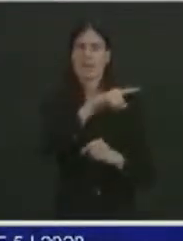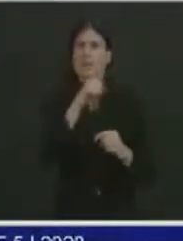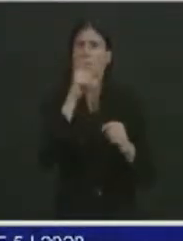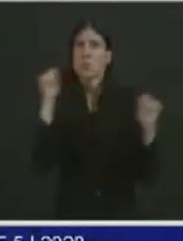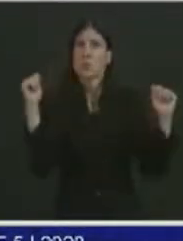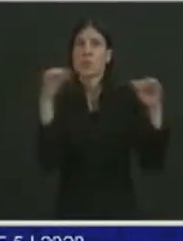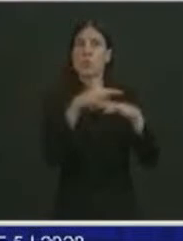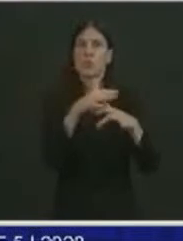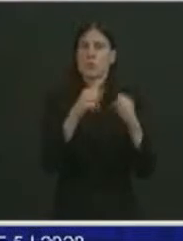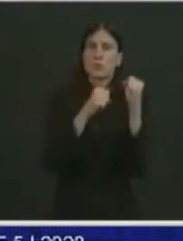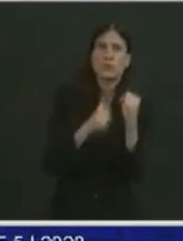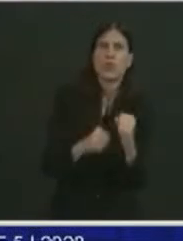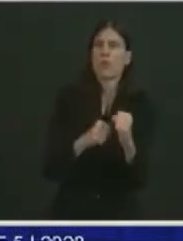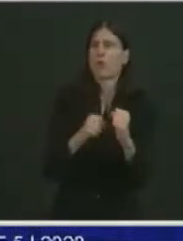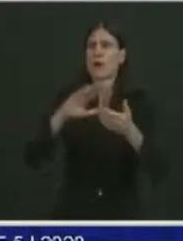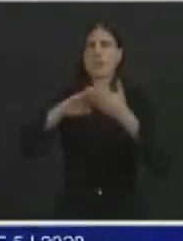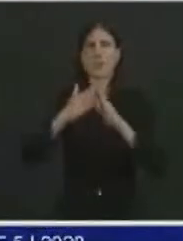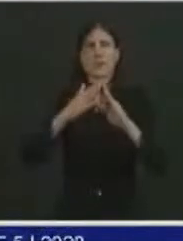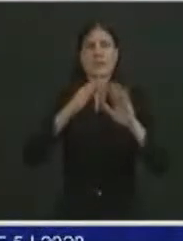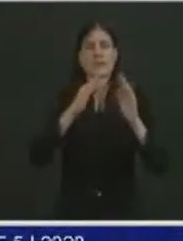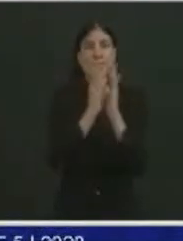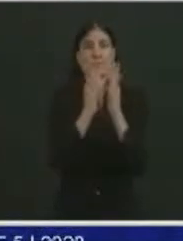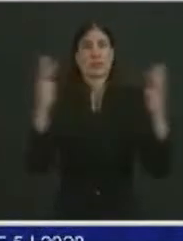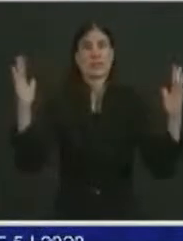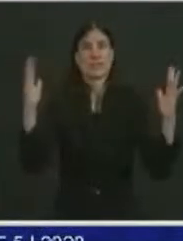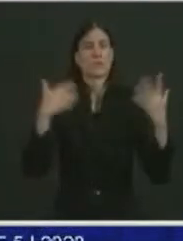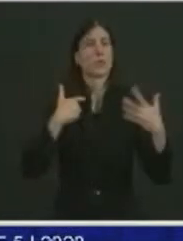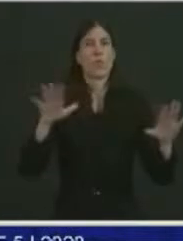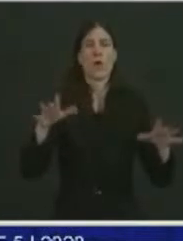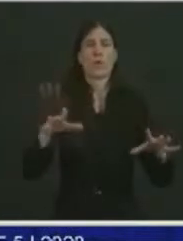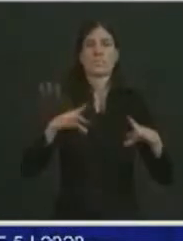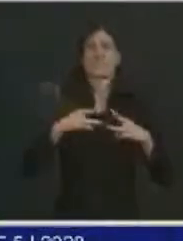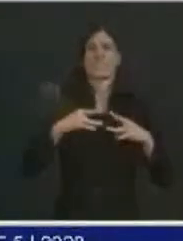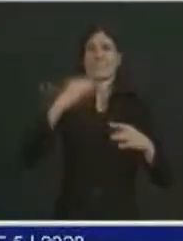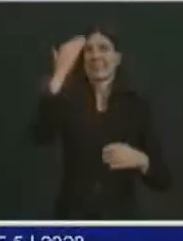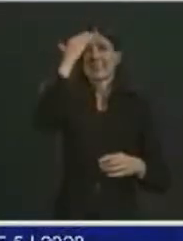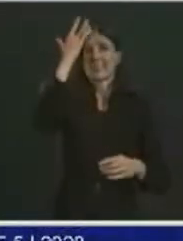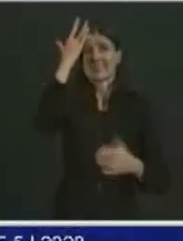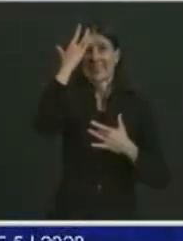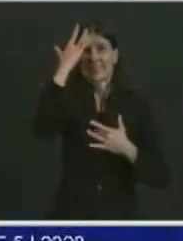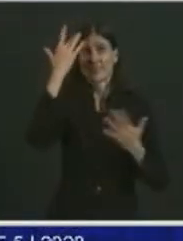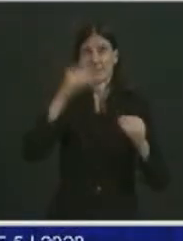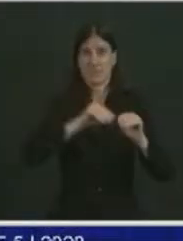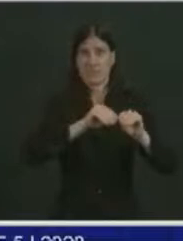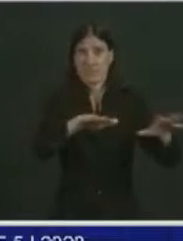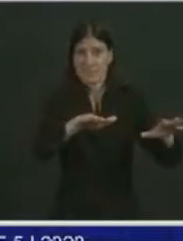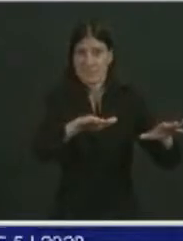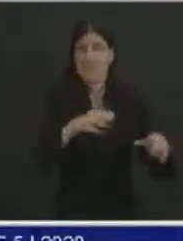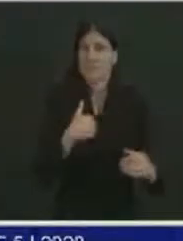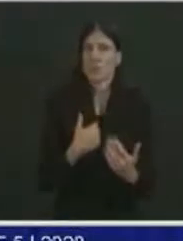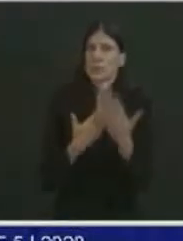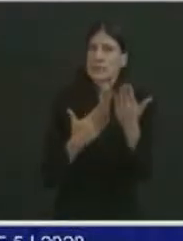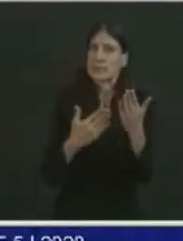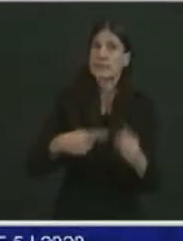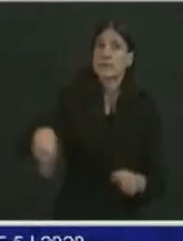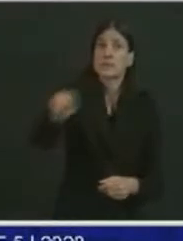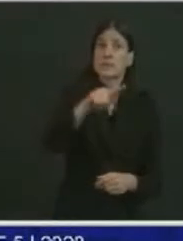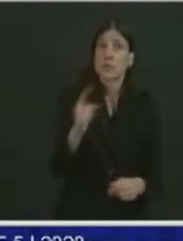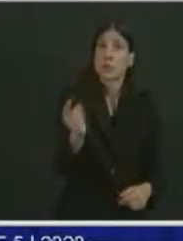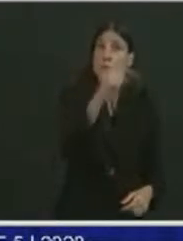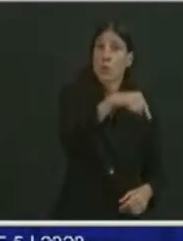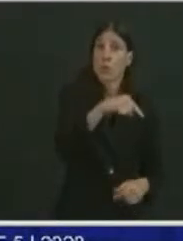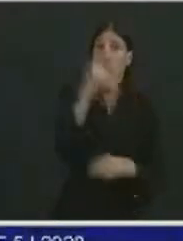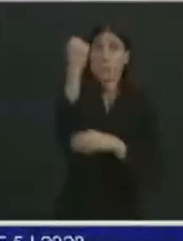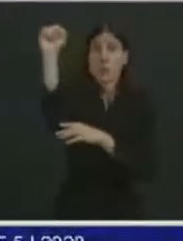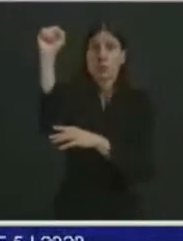We are going to be providing masks, encouraging social distancing, and making COVID-19 resources